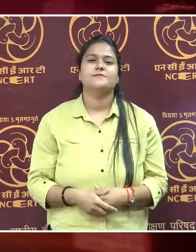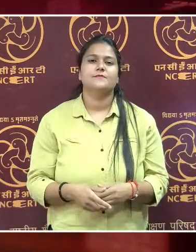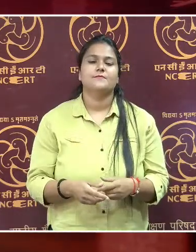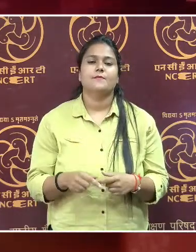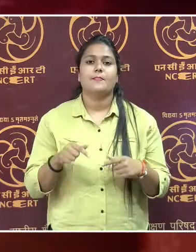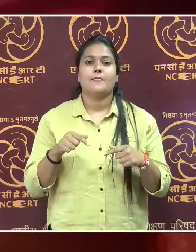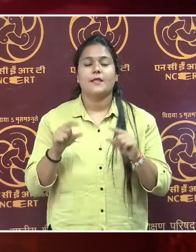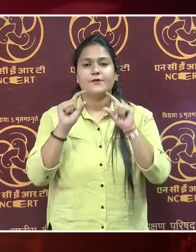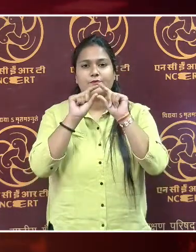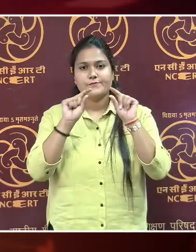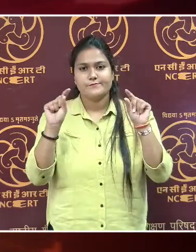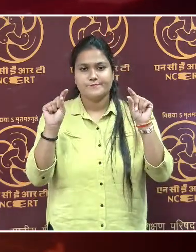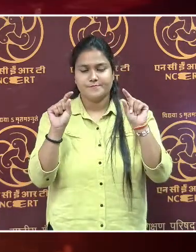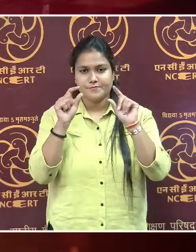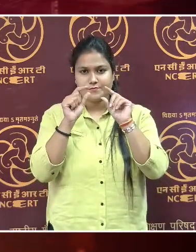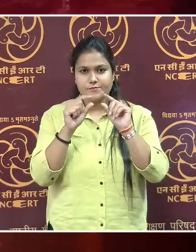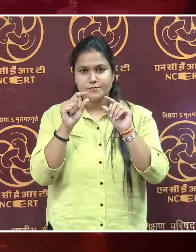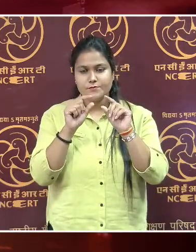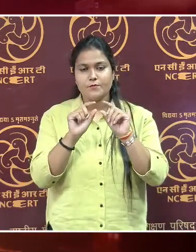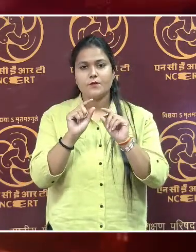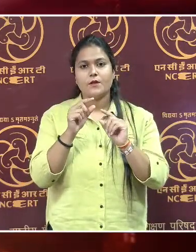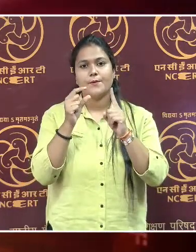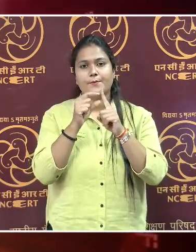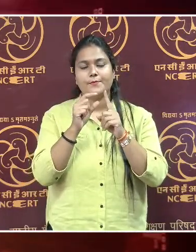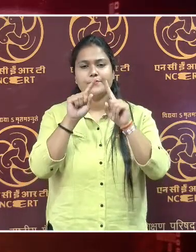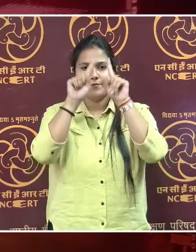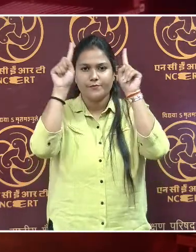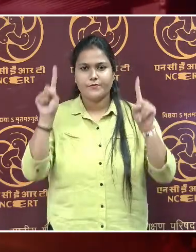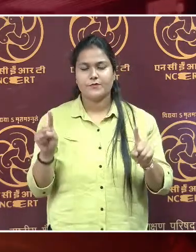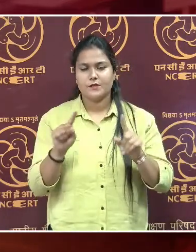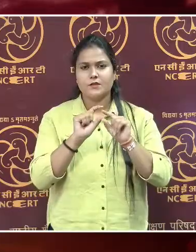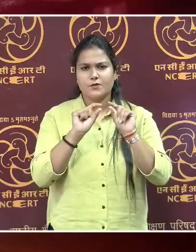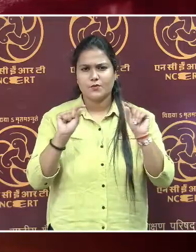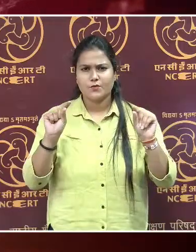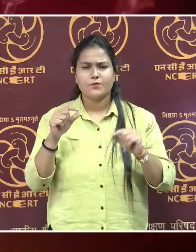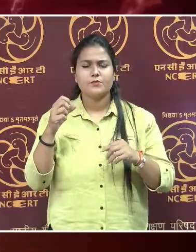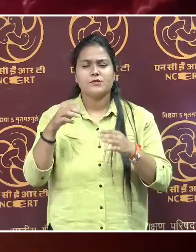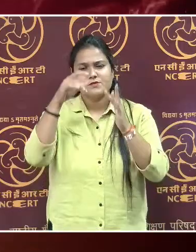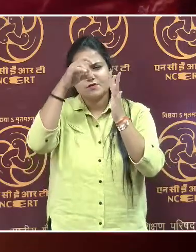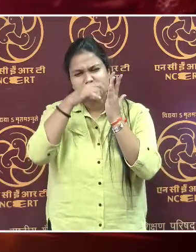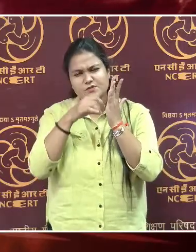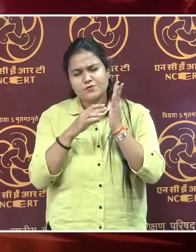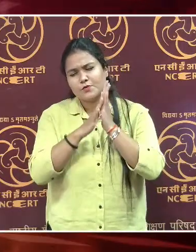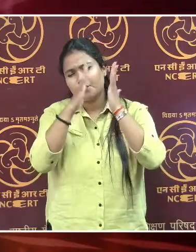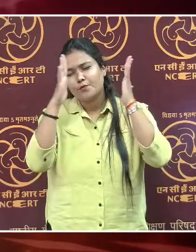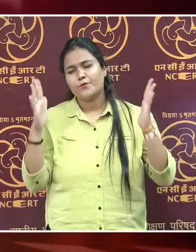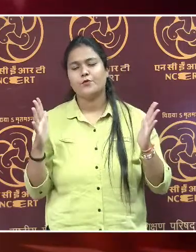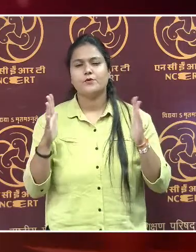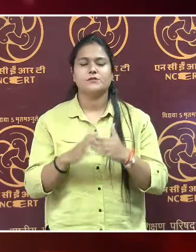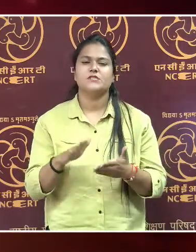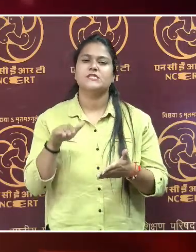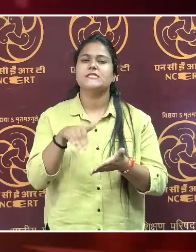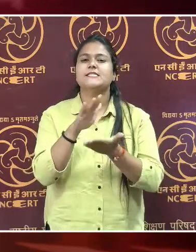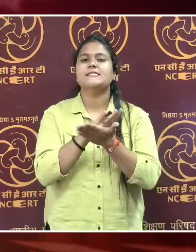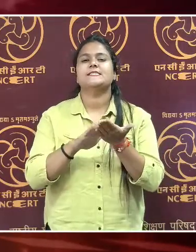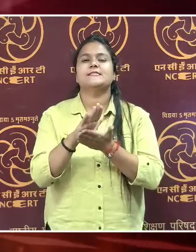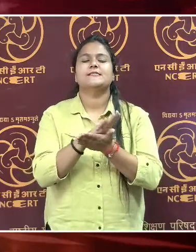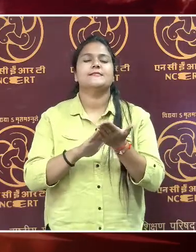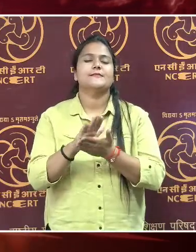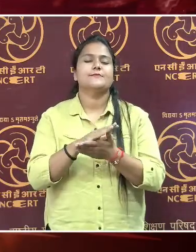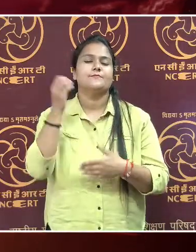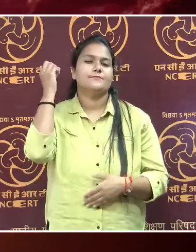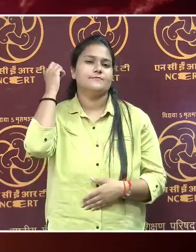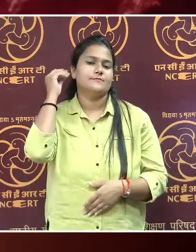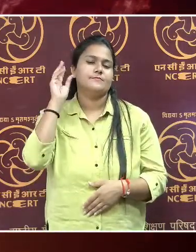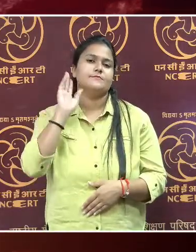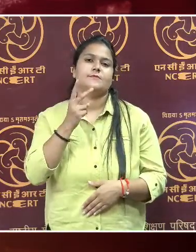these structures, which we are going to deal in much more detail. So this is just the basics of hearing what I've